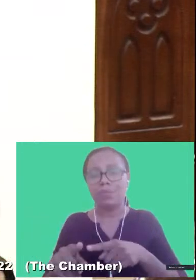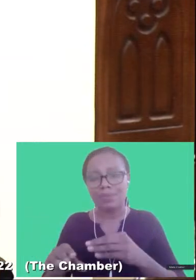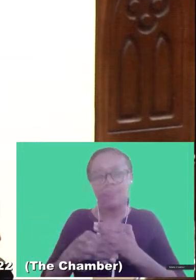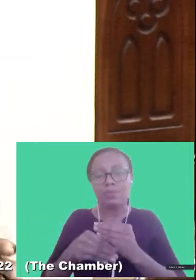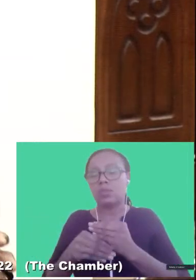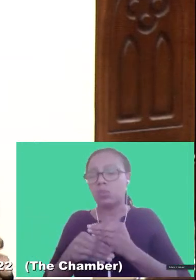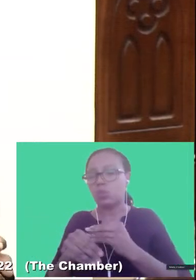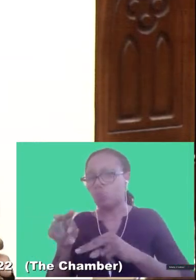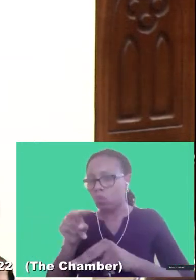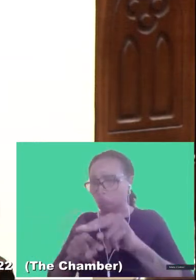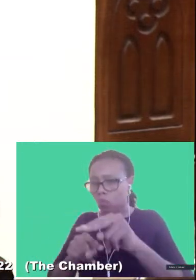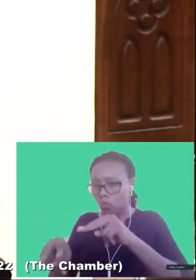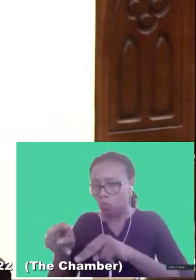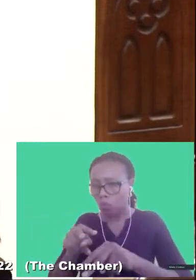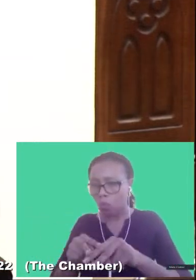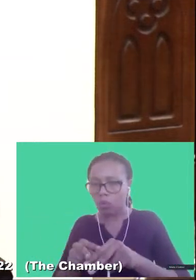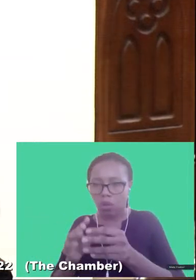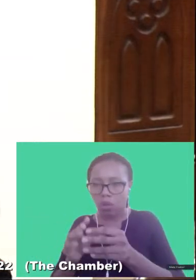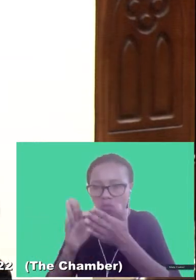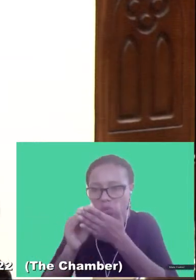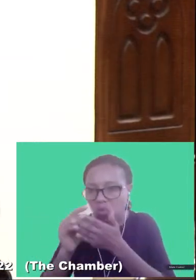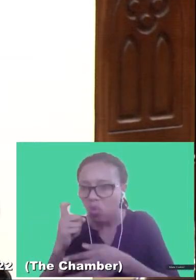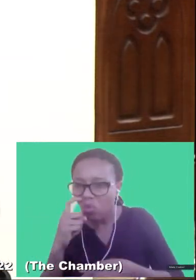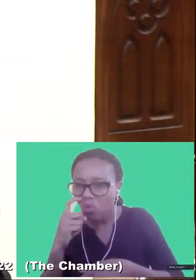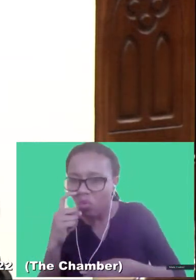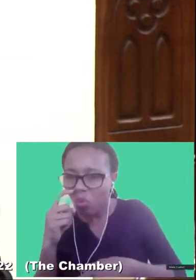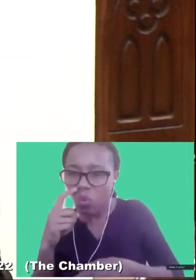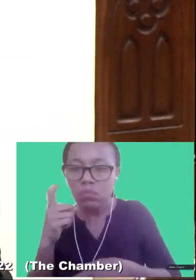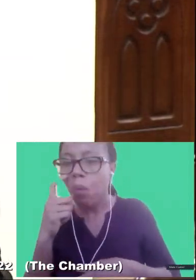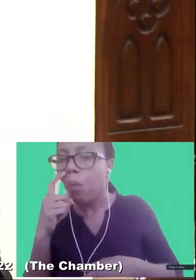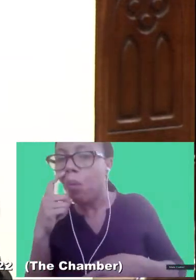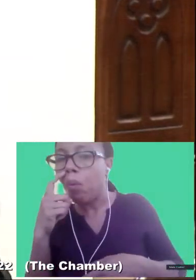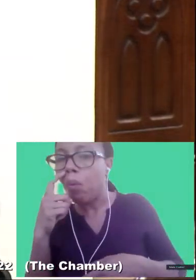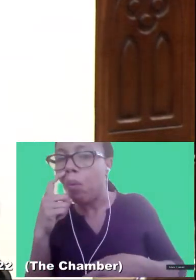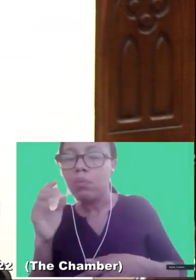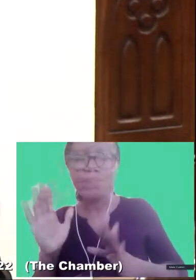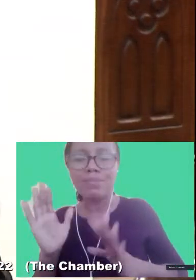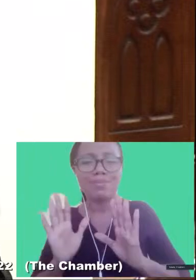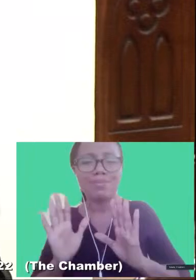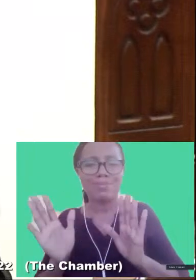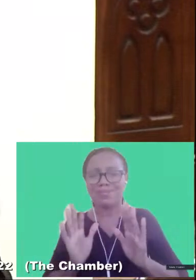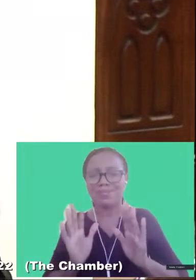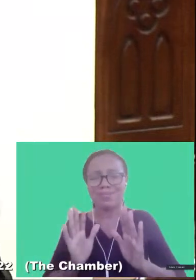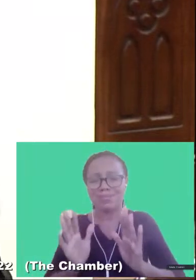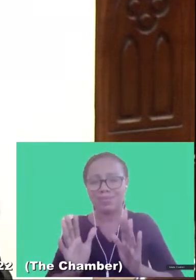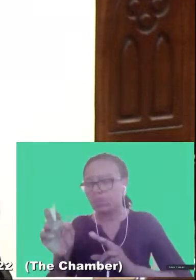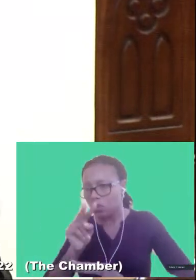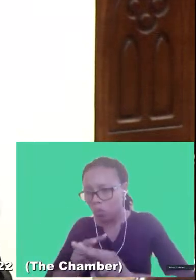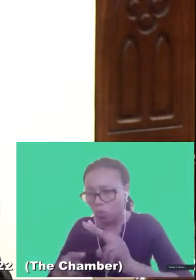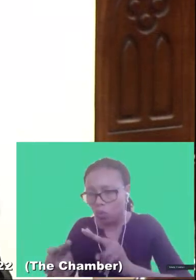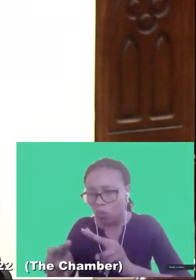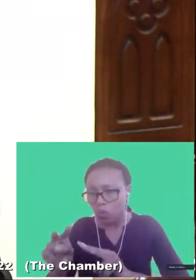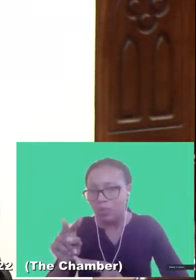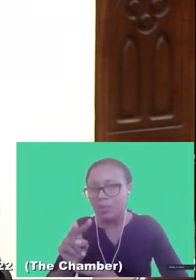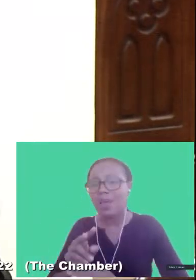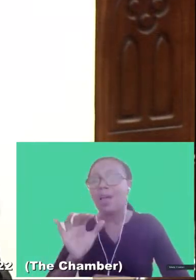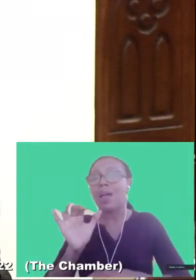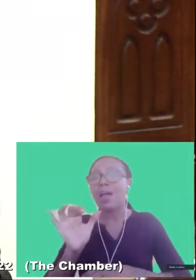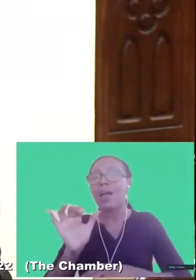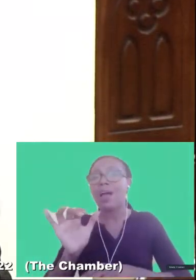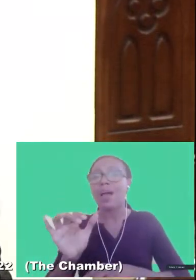the required steps that they can arrive at specific objectives within a given period